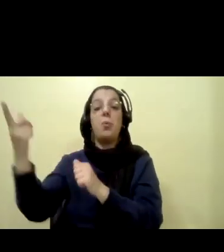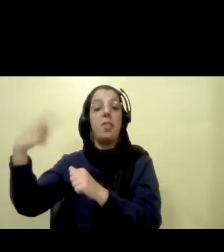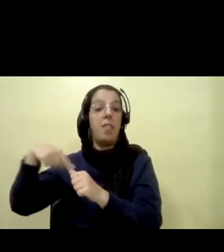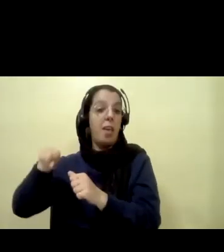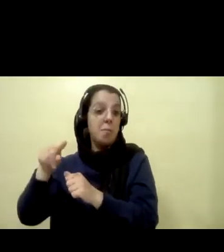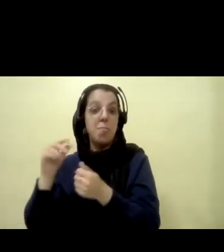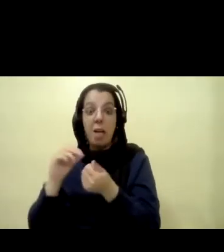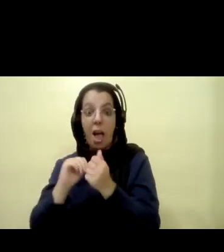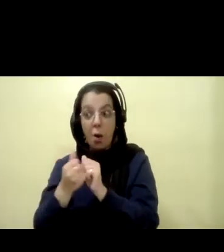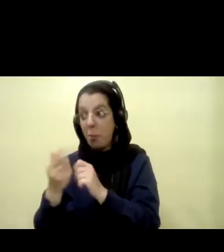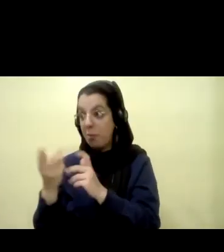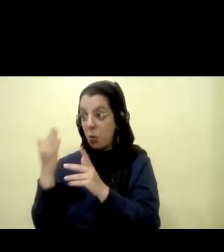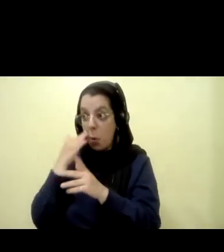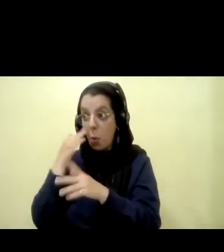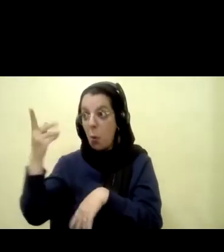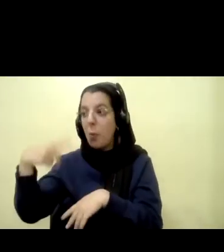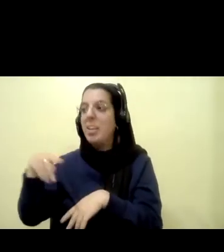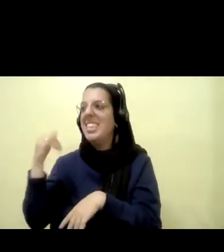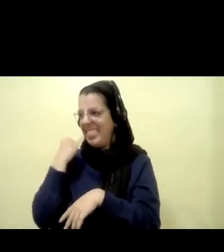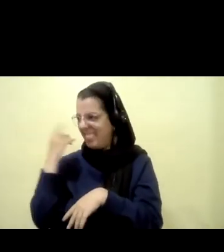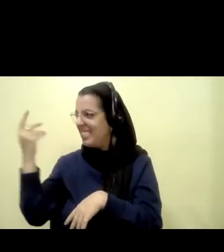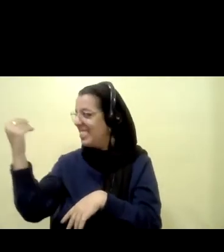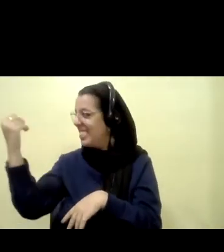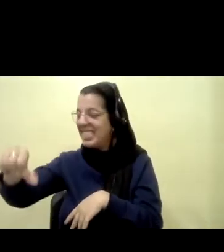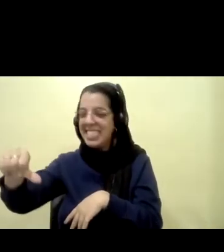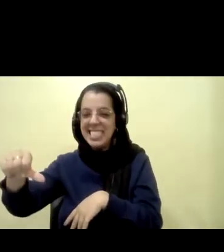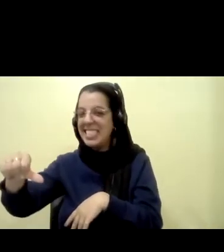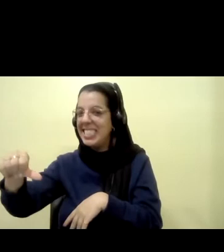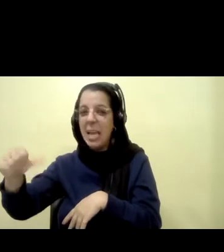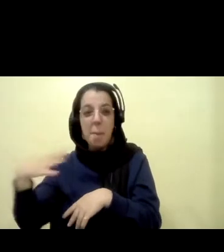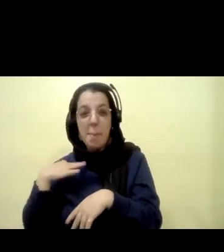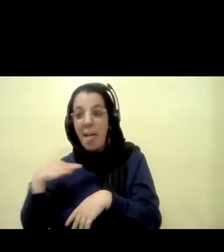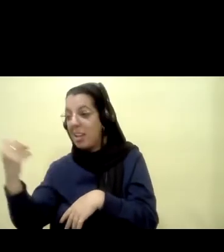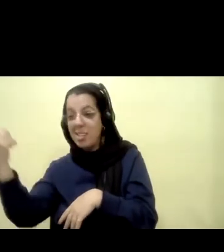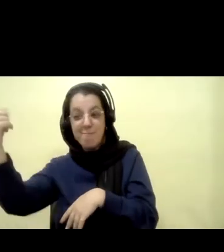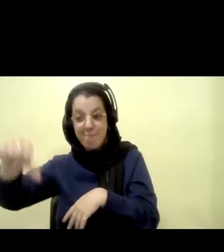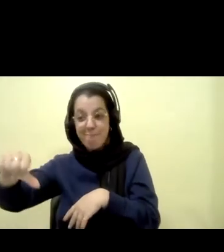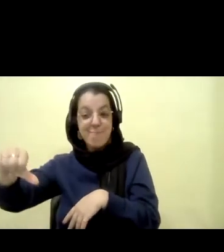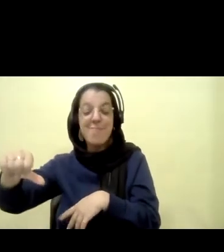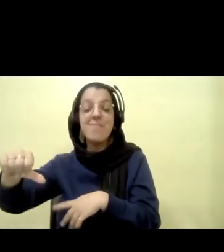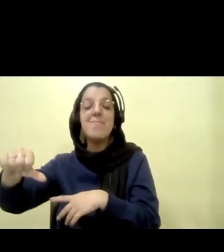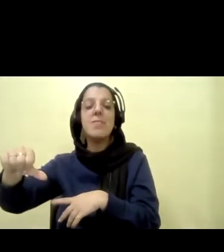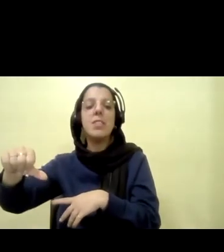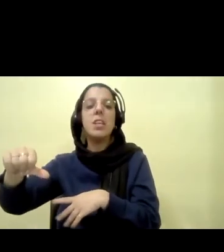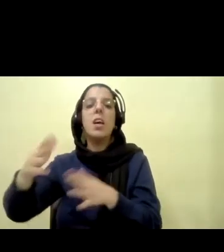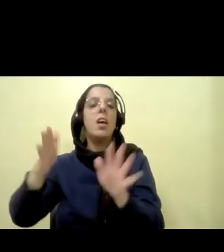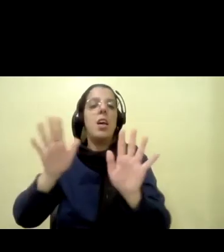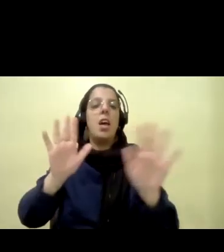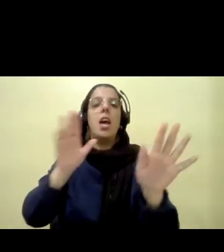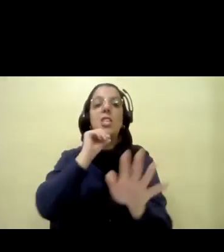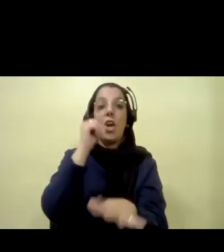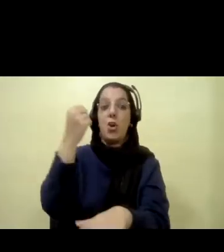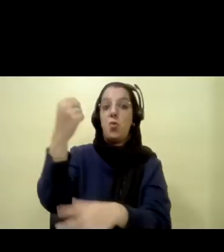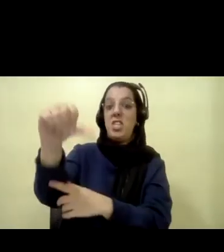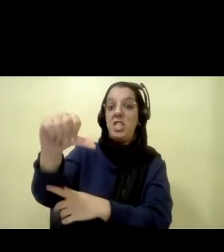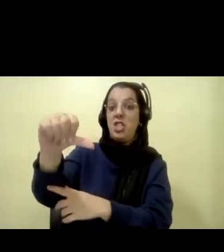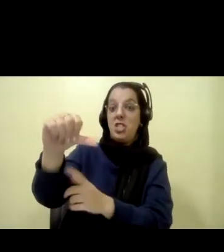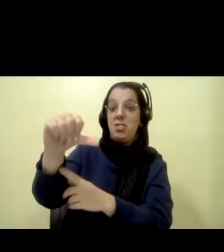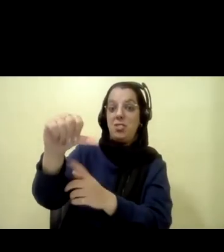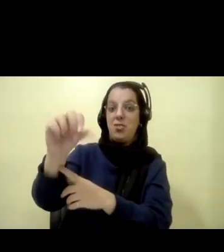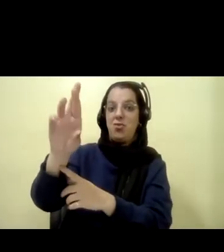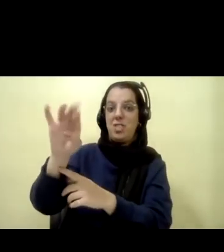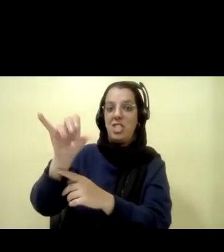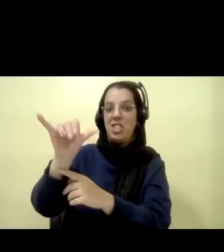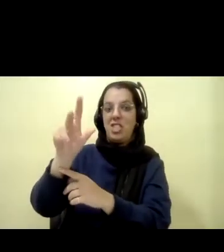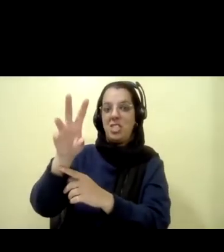potentially been rejected, having had their application be rejected. It's not a rejection. It's just there's only